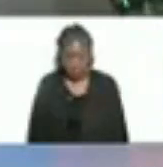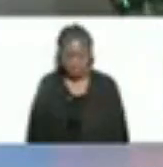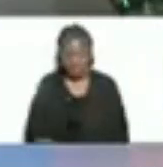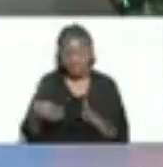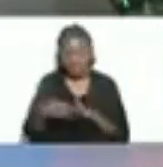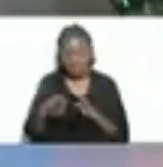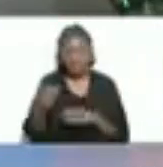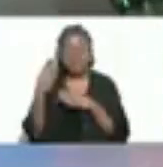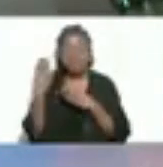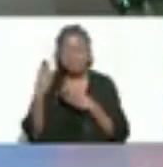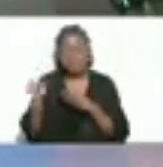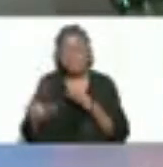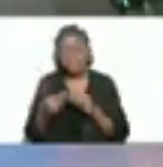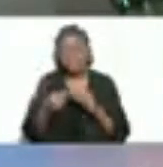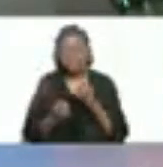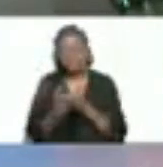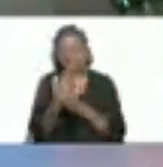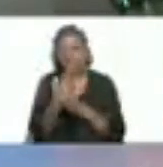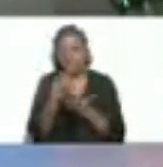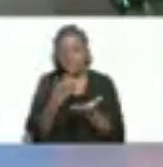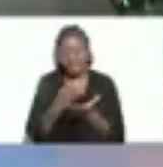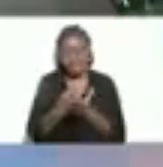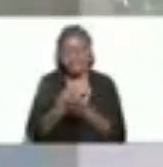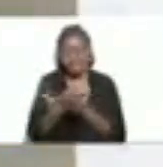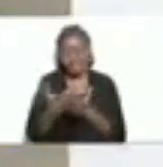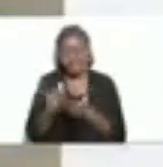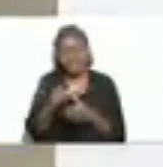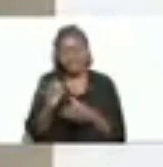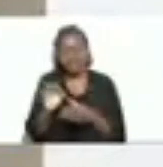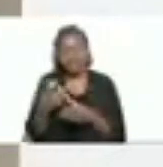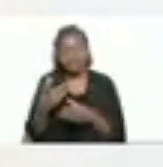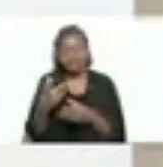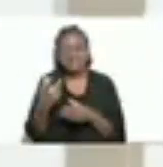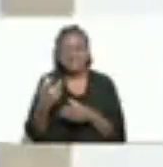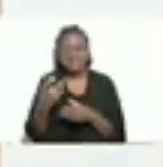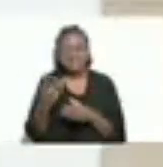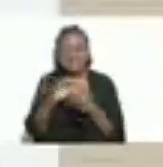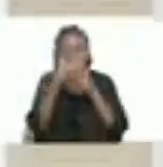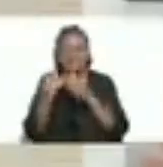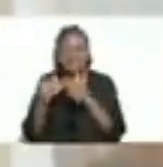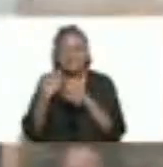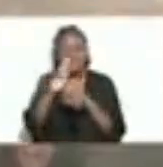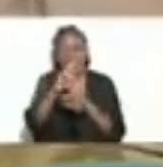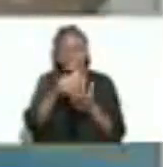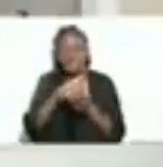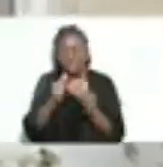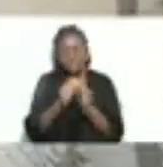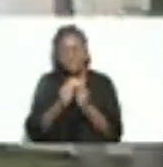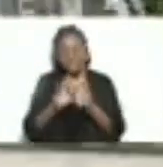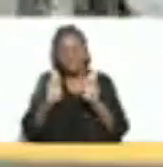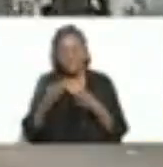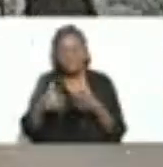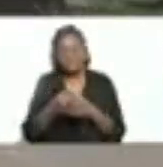The Bank of the Bahamas adding to the growing economic landscape of City 2000 with the official opening of its new Carmichael Mortgage